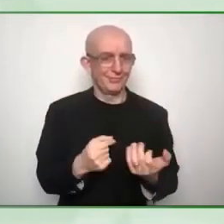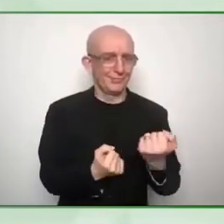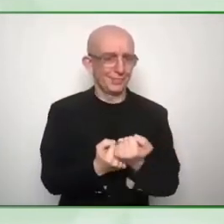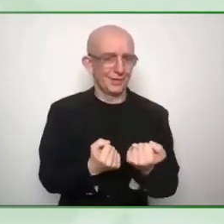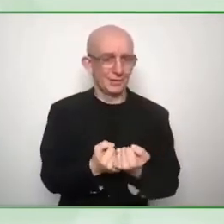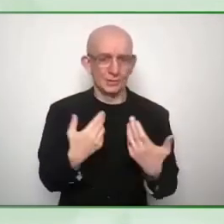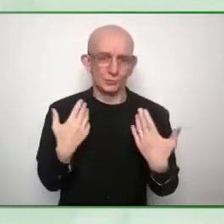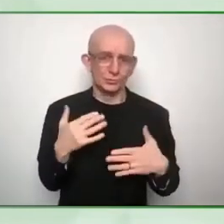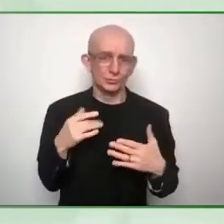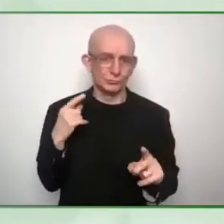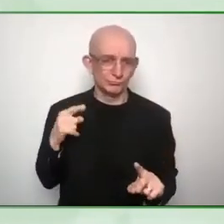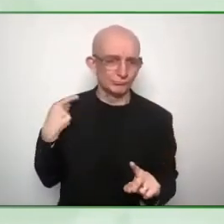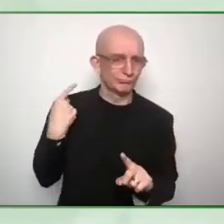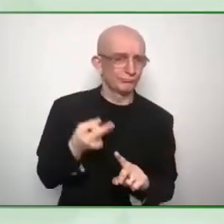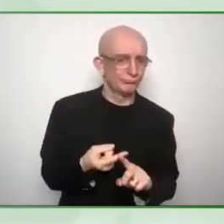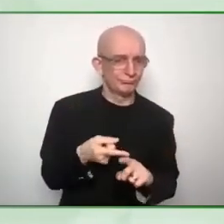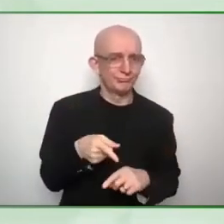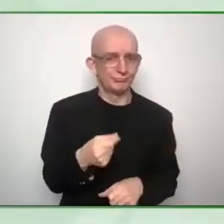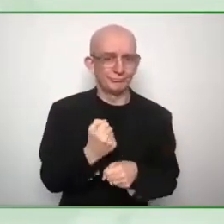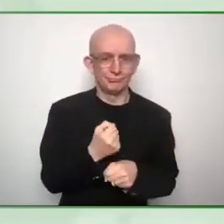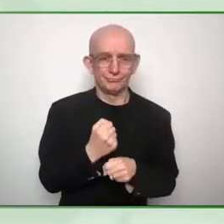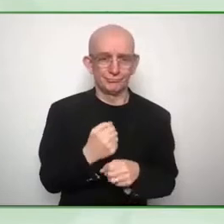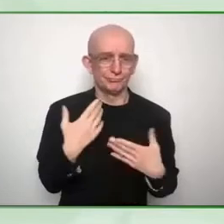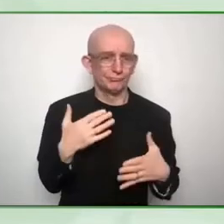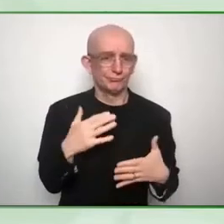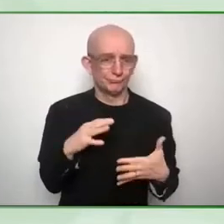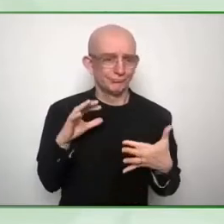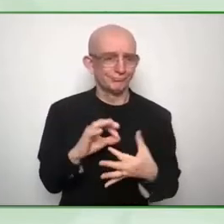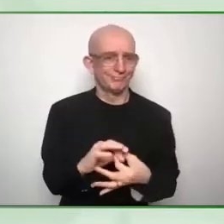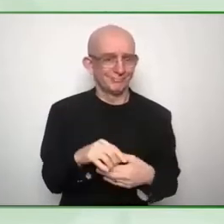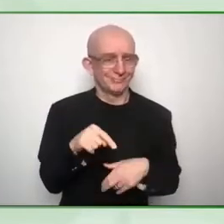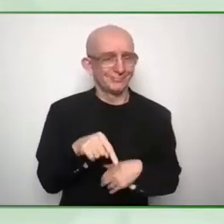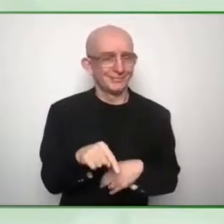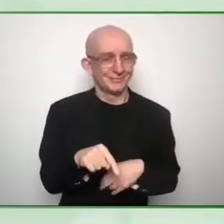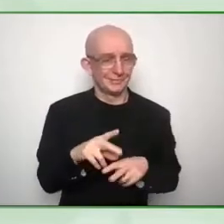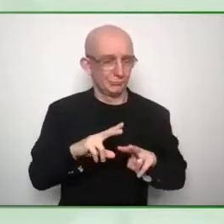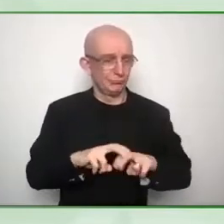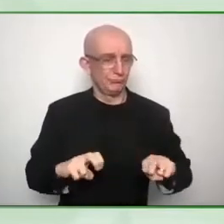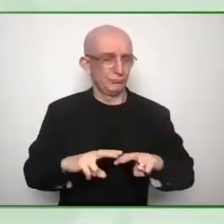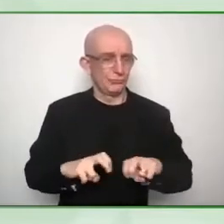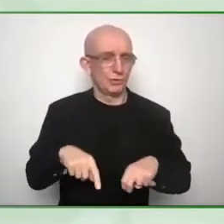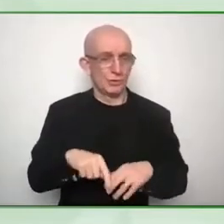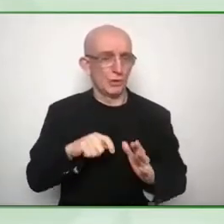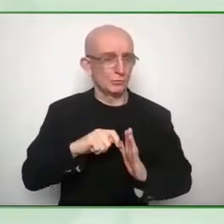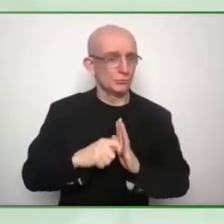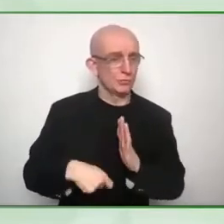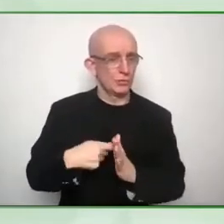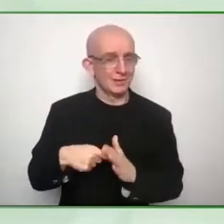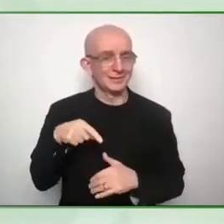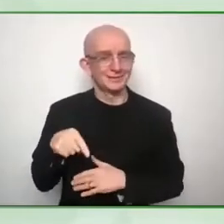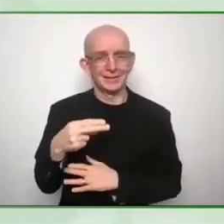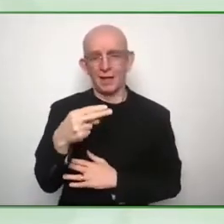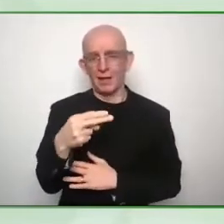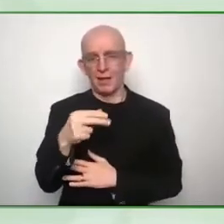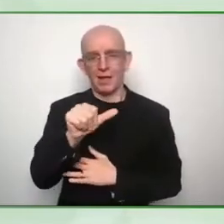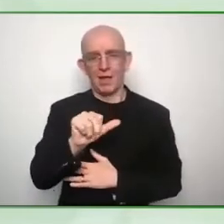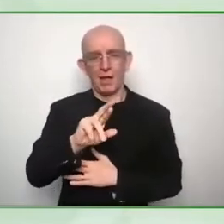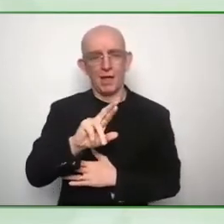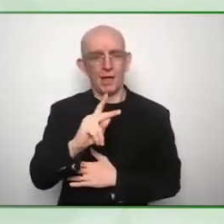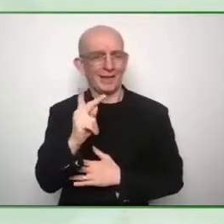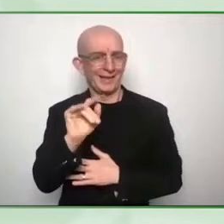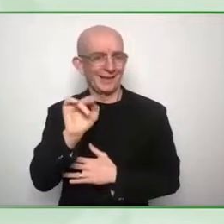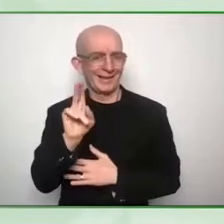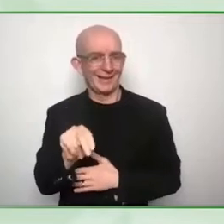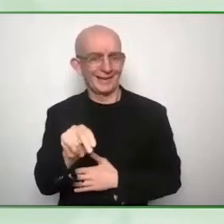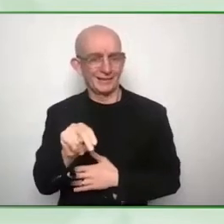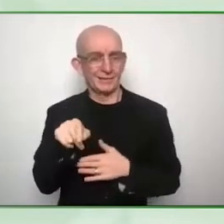at employment and education outcomes of deaf and hard of hearing between the U.S. and China. And that allowed us to